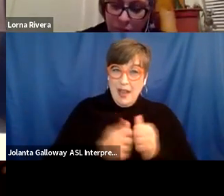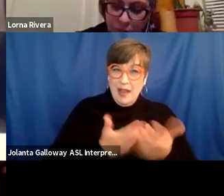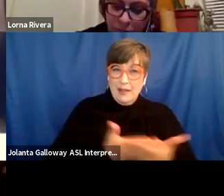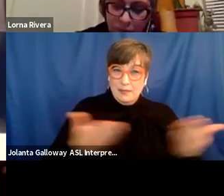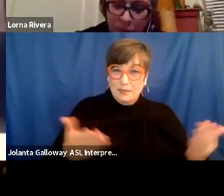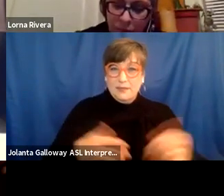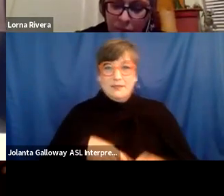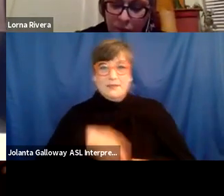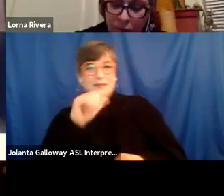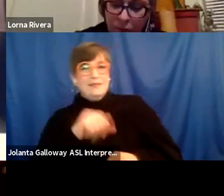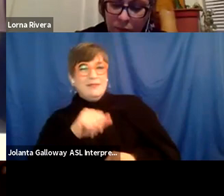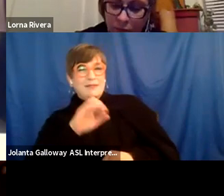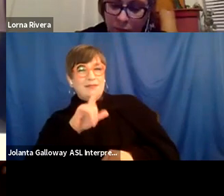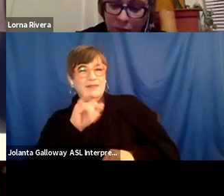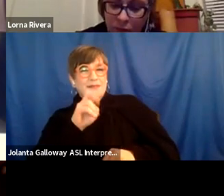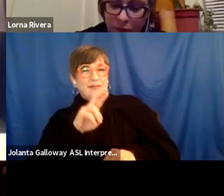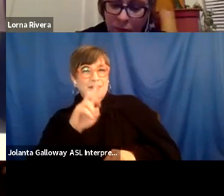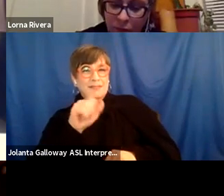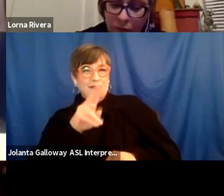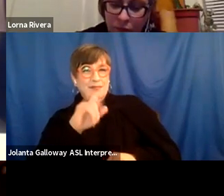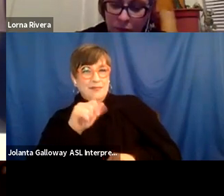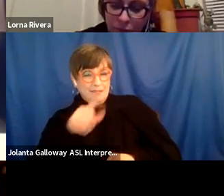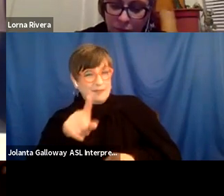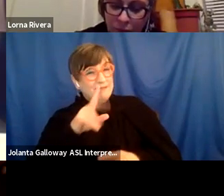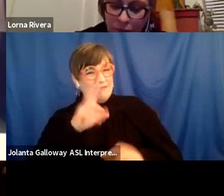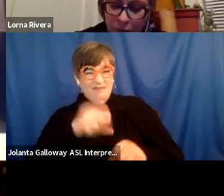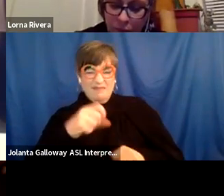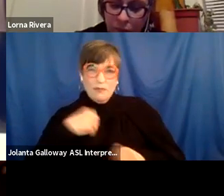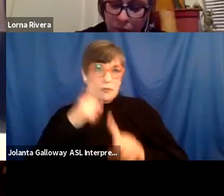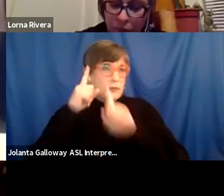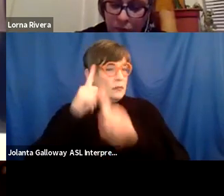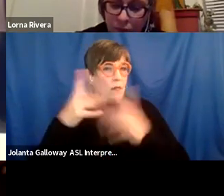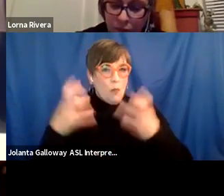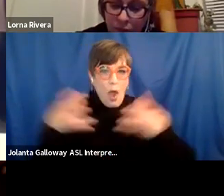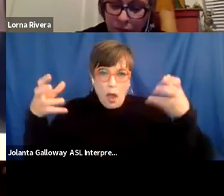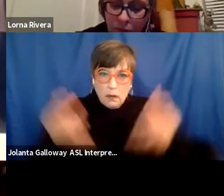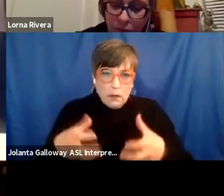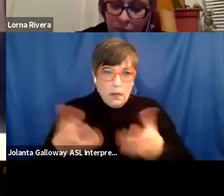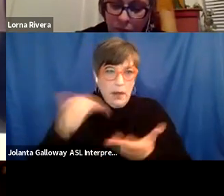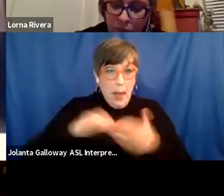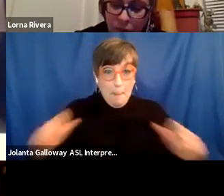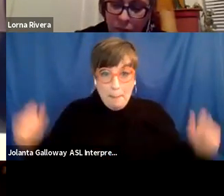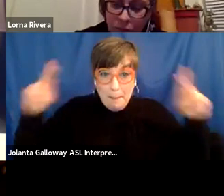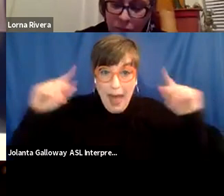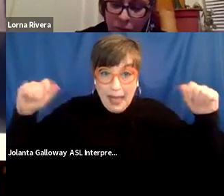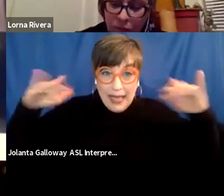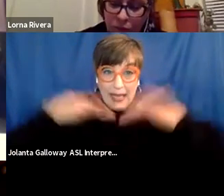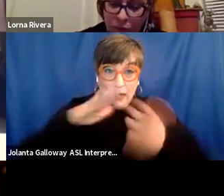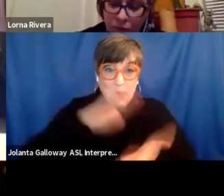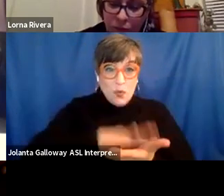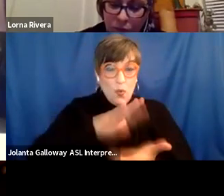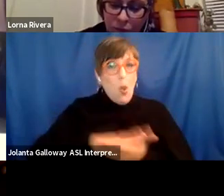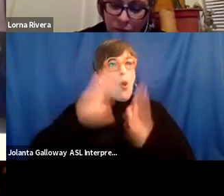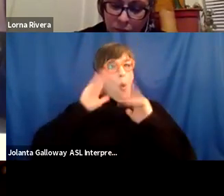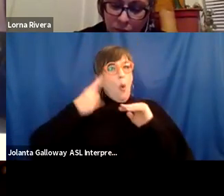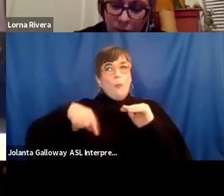some of those, and then moving into, you know, when we're in person, also, again, taking our learnings and using those during, you